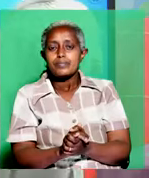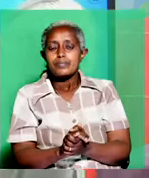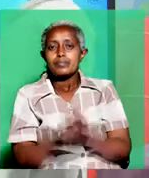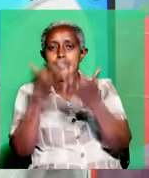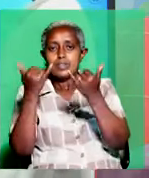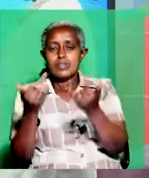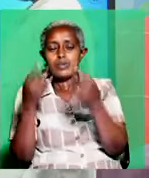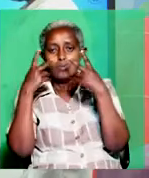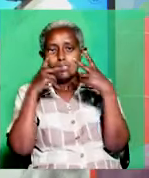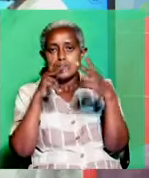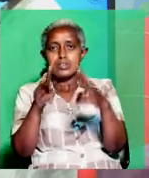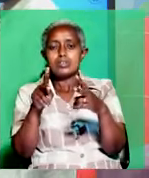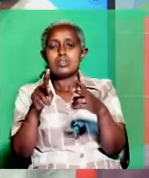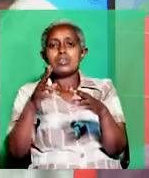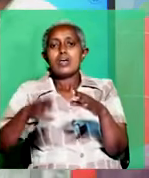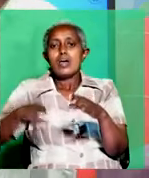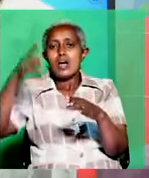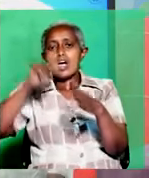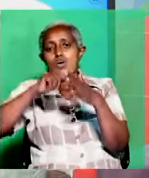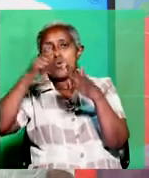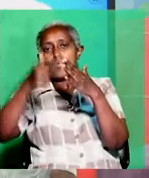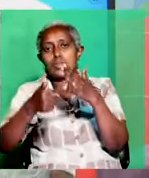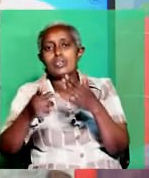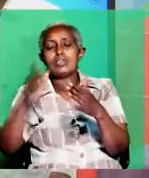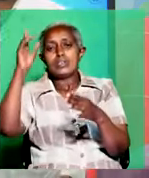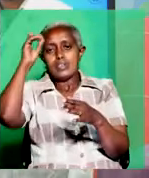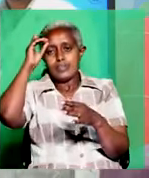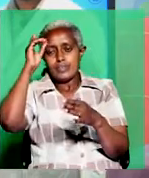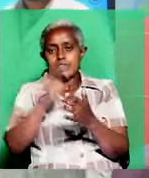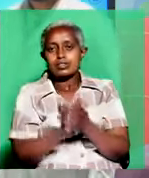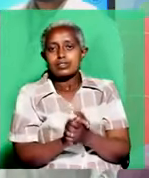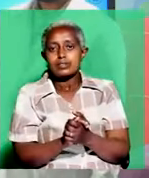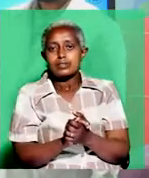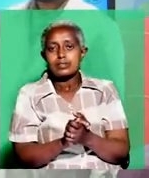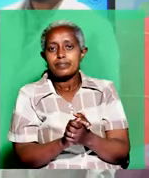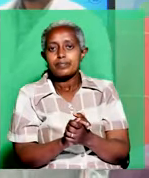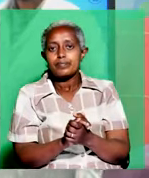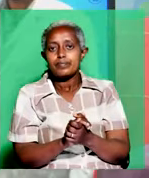Now let's see higher order derivatives. Higher order derivative.